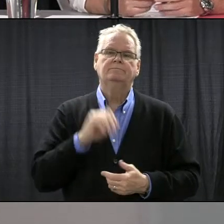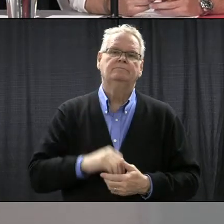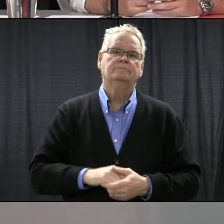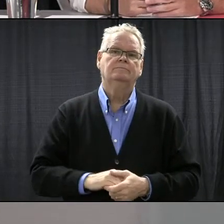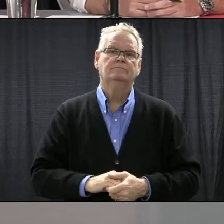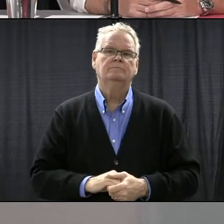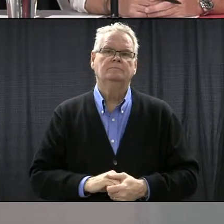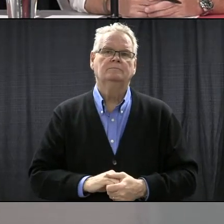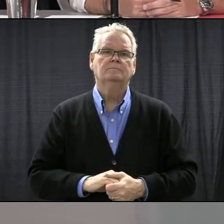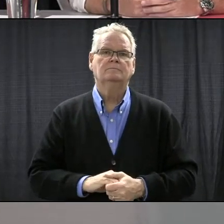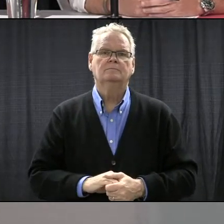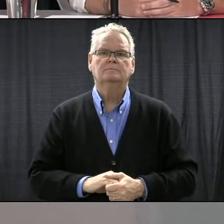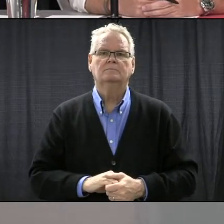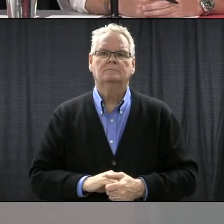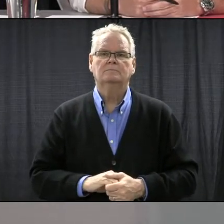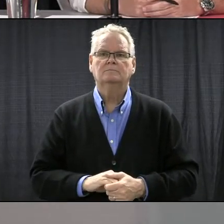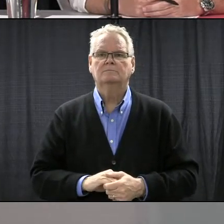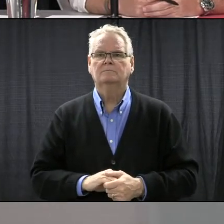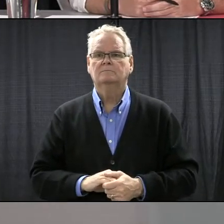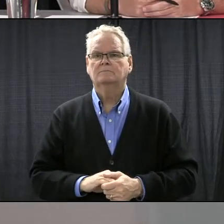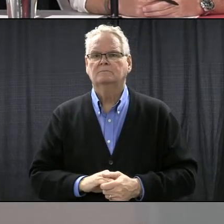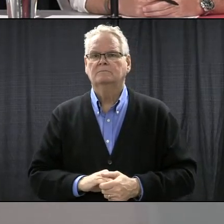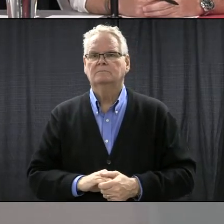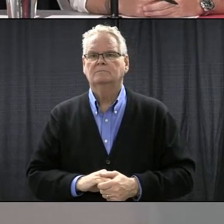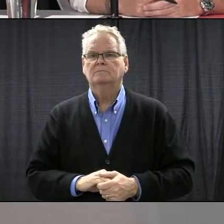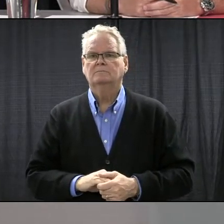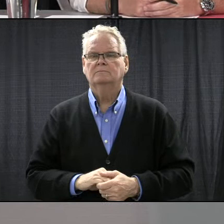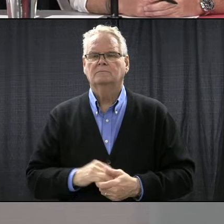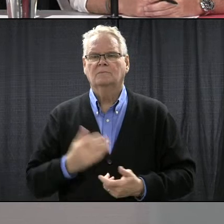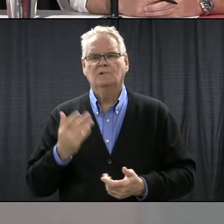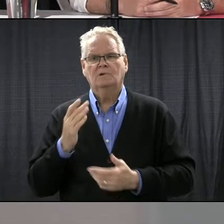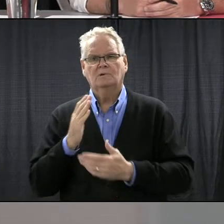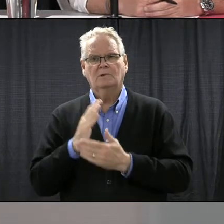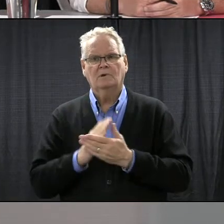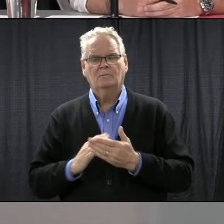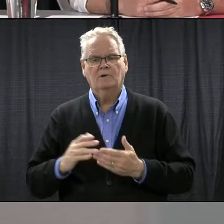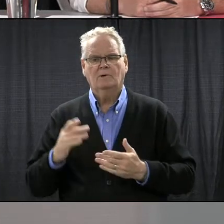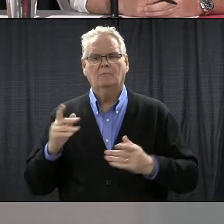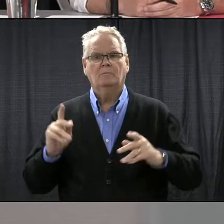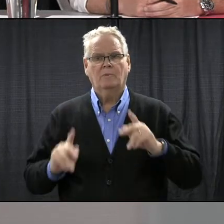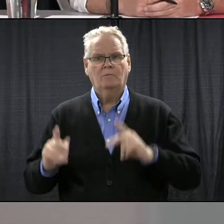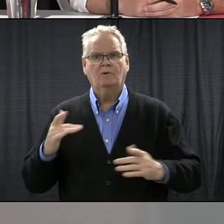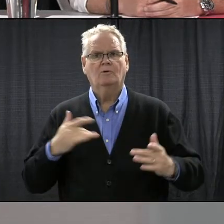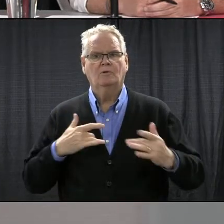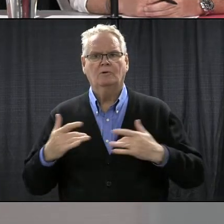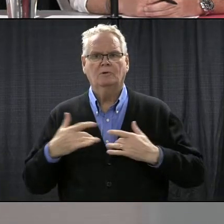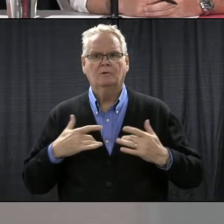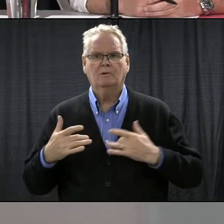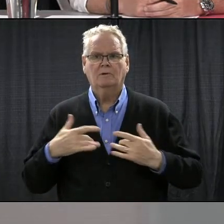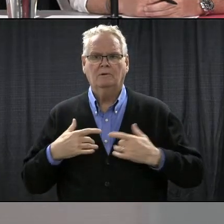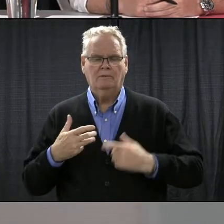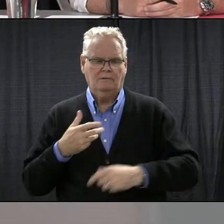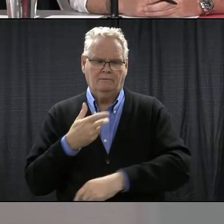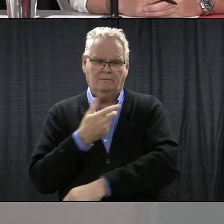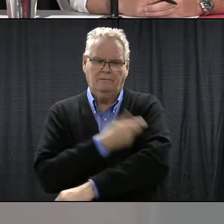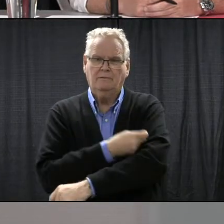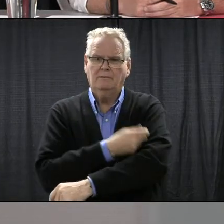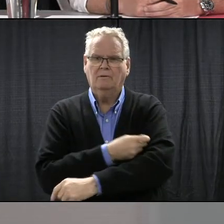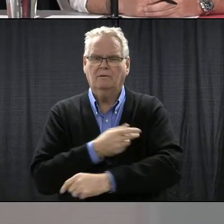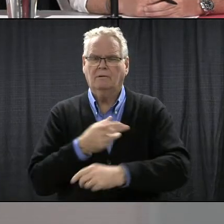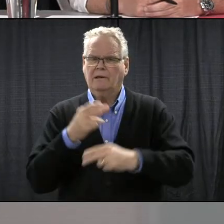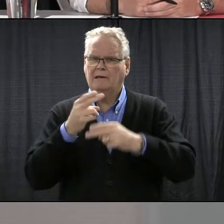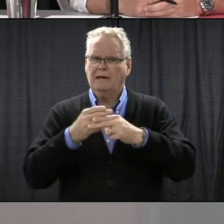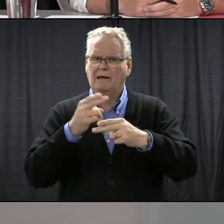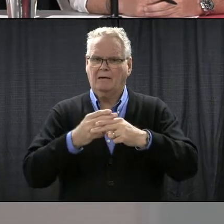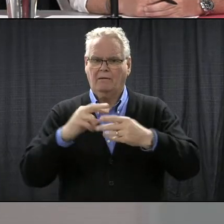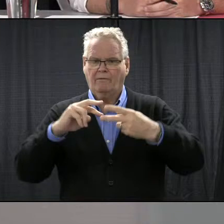people expressing concerns over the mixing of vaccines, I've received a few questions about the availability of the Pfizer